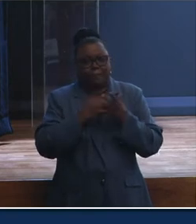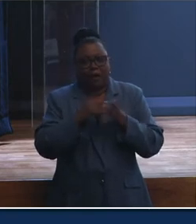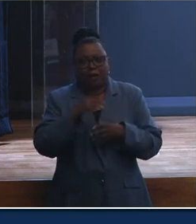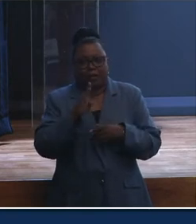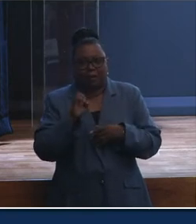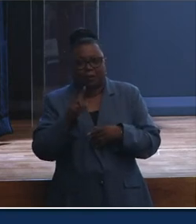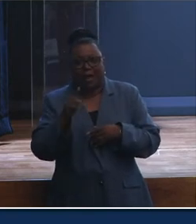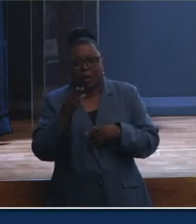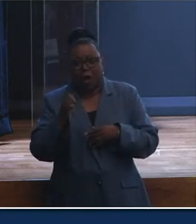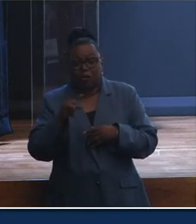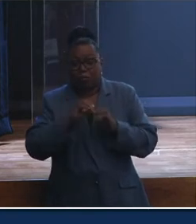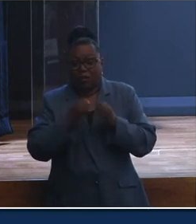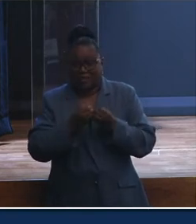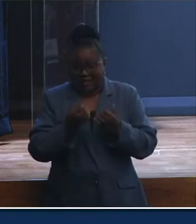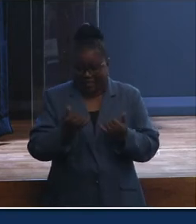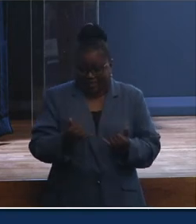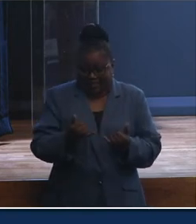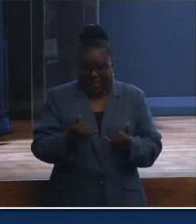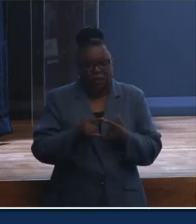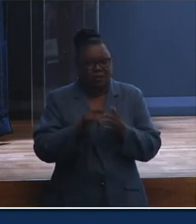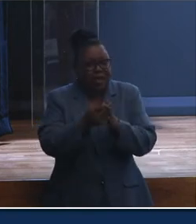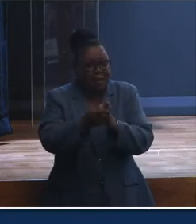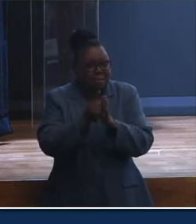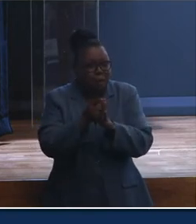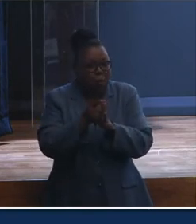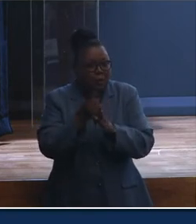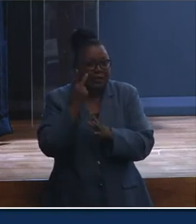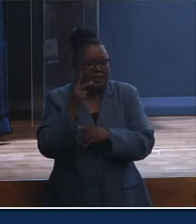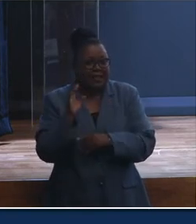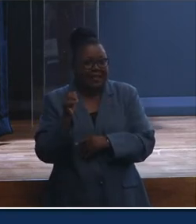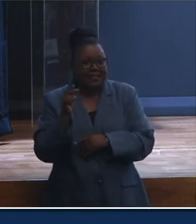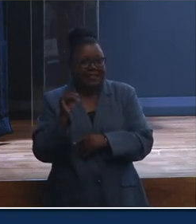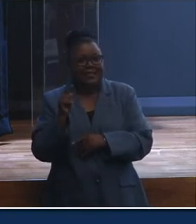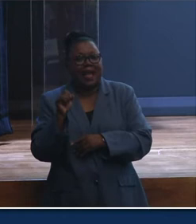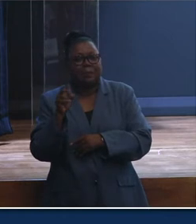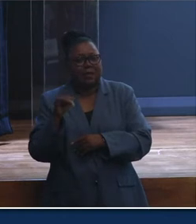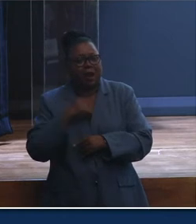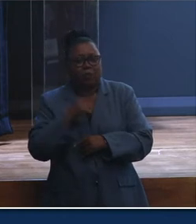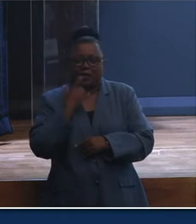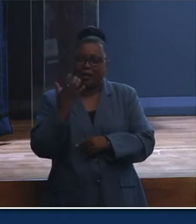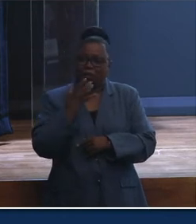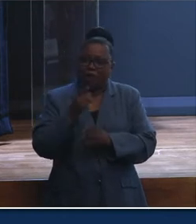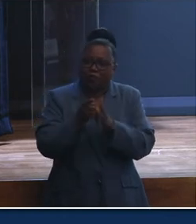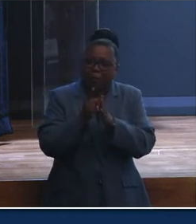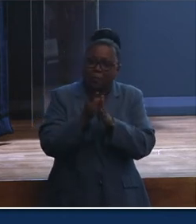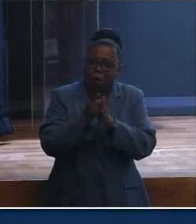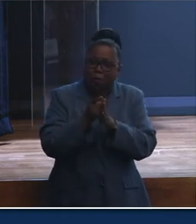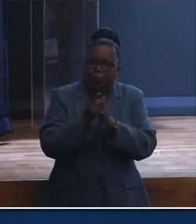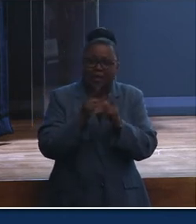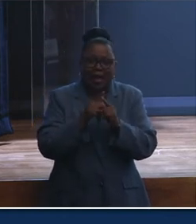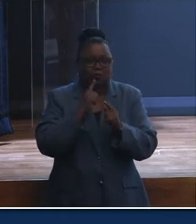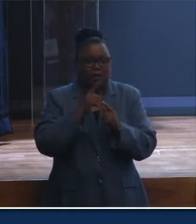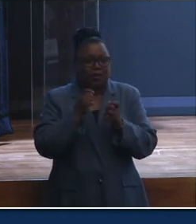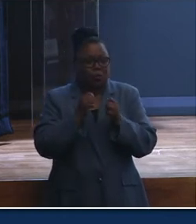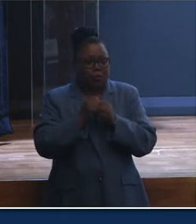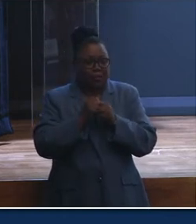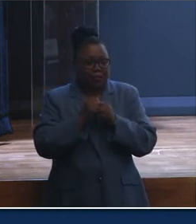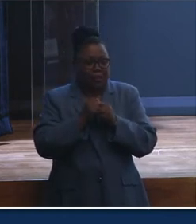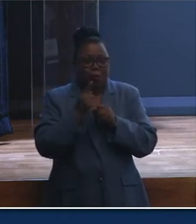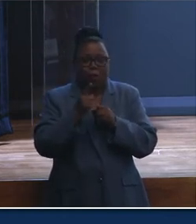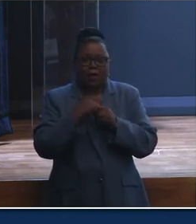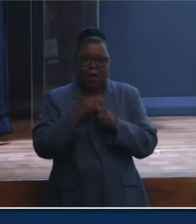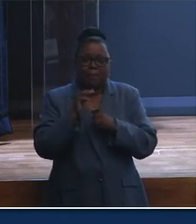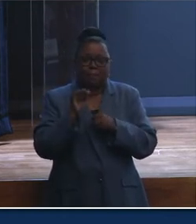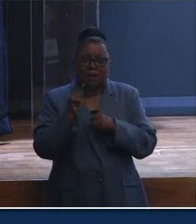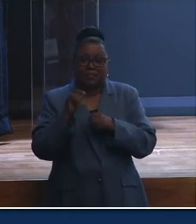Blackhawks organization today, it was that moment of seeing Cammy. And then I had a really incredible moment. I was actually with one of